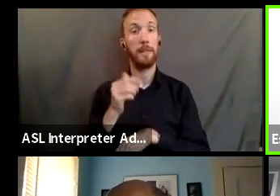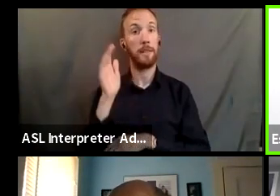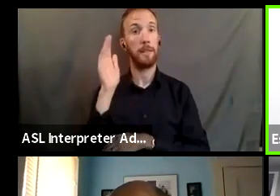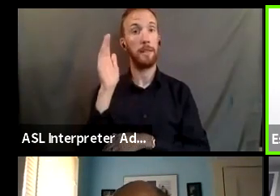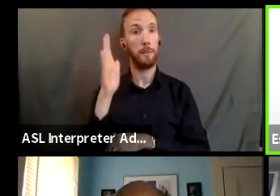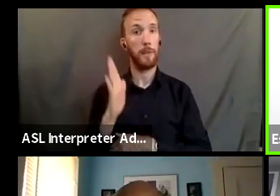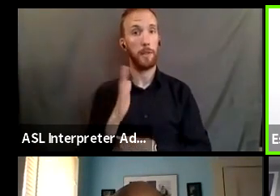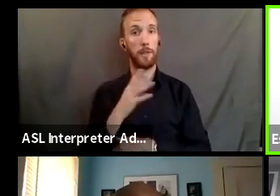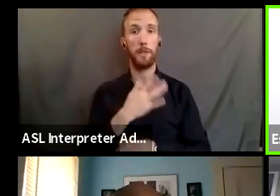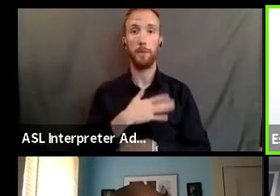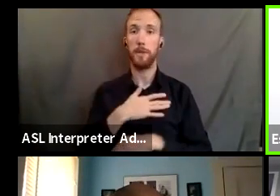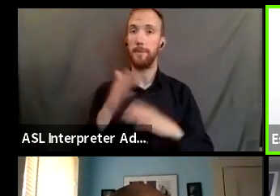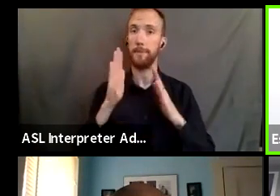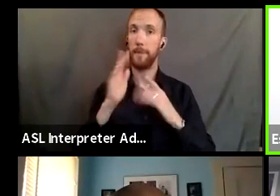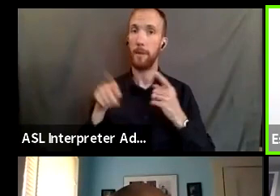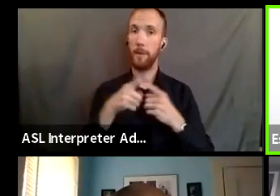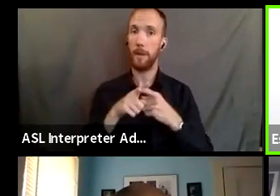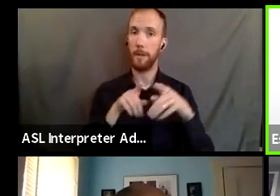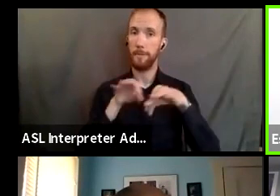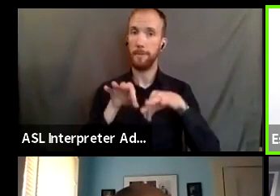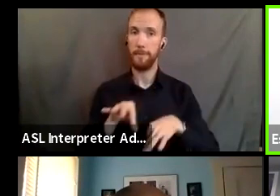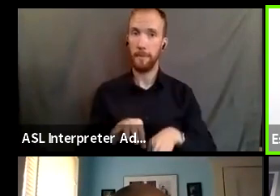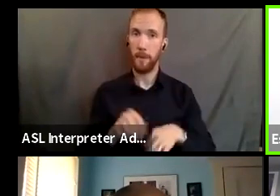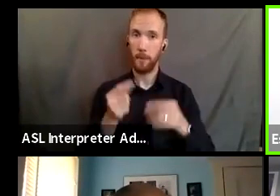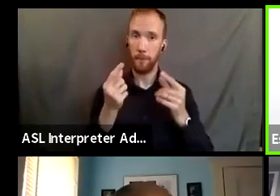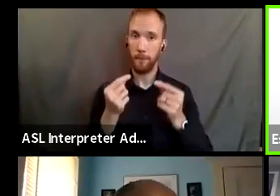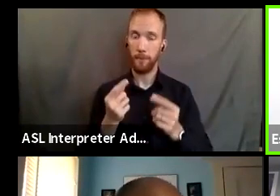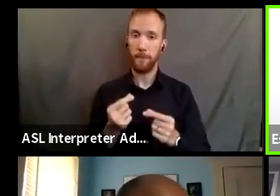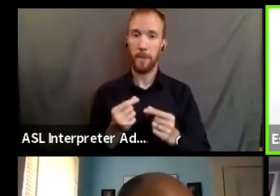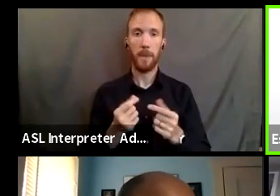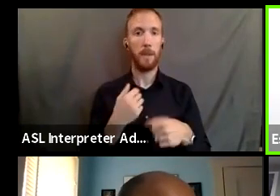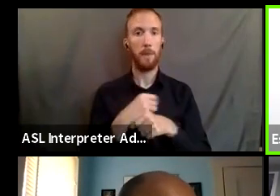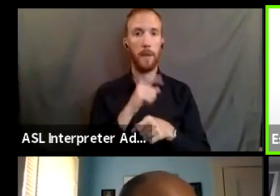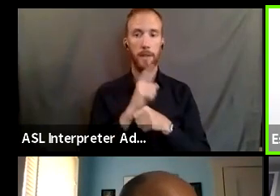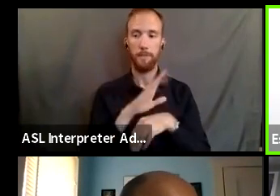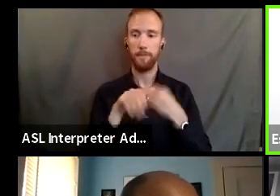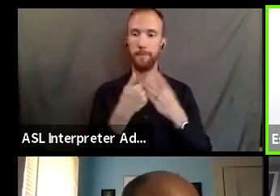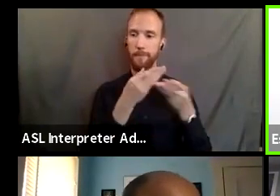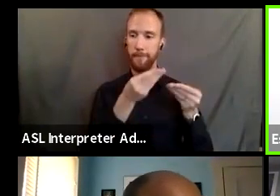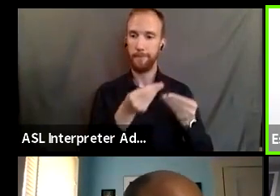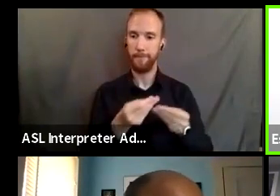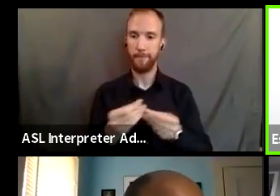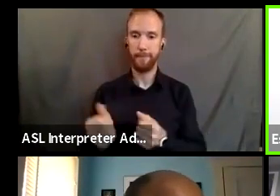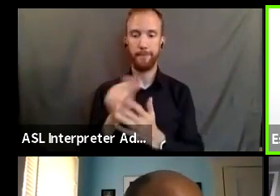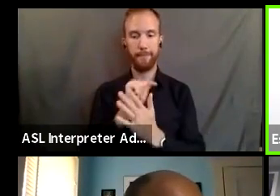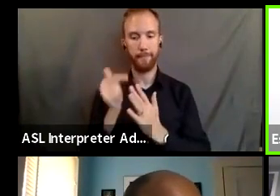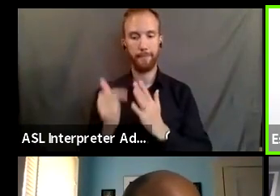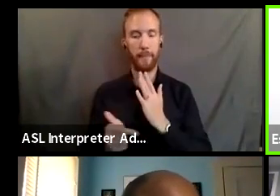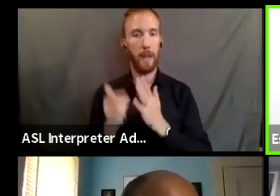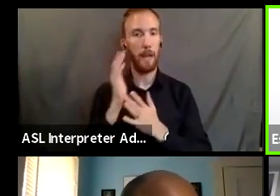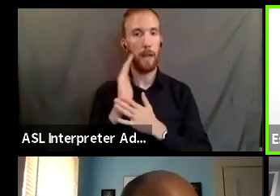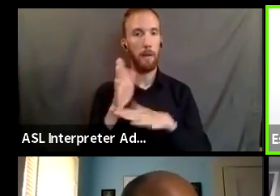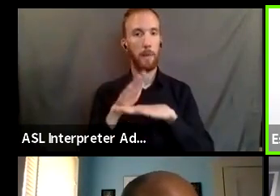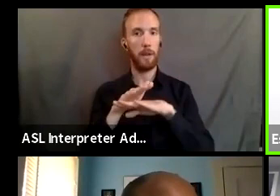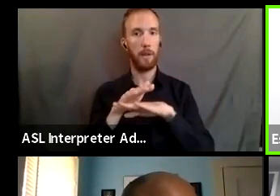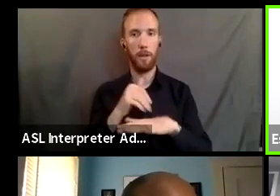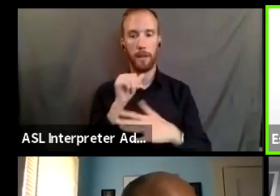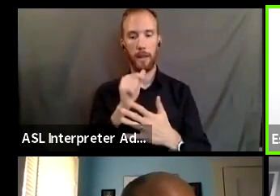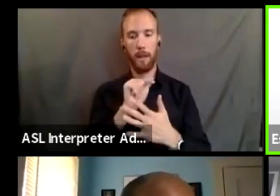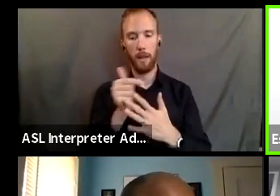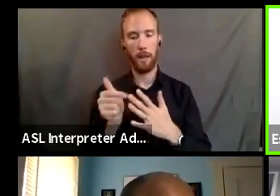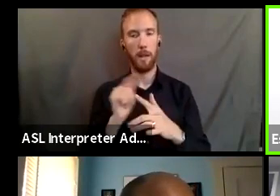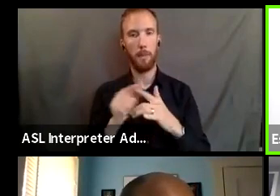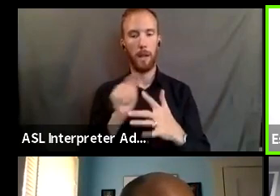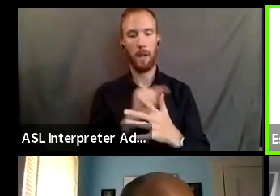for public participation in order to facilitate and expedite public participation i will be calling speakers out of order and grouping